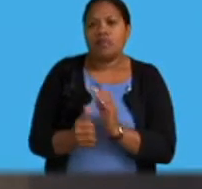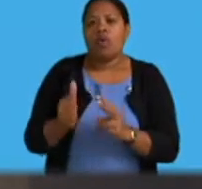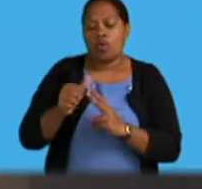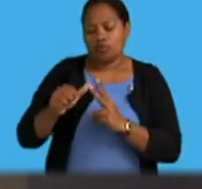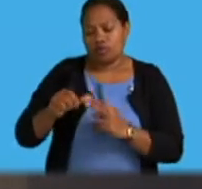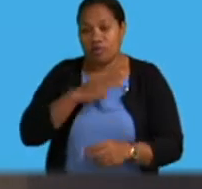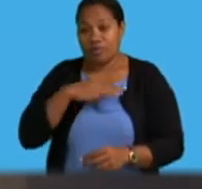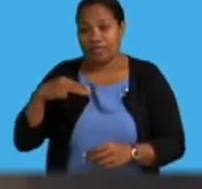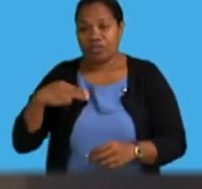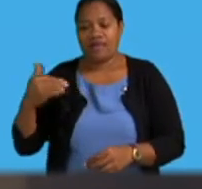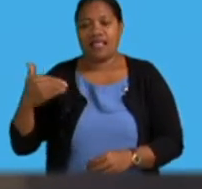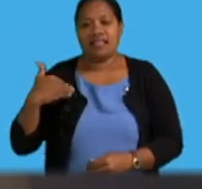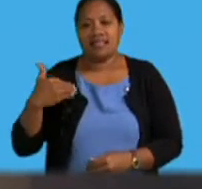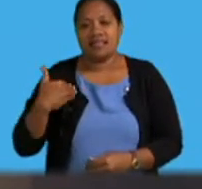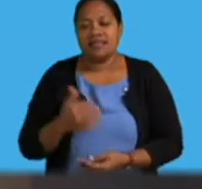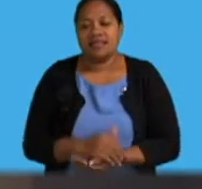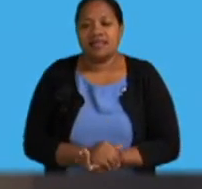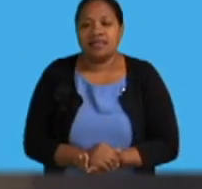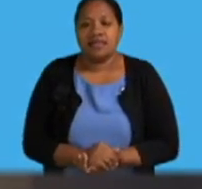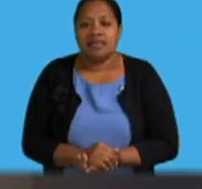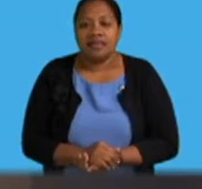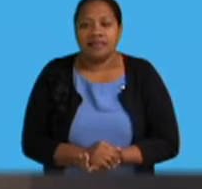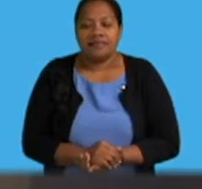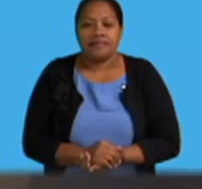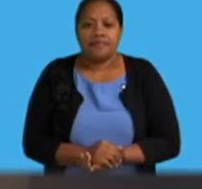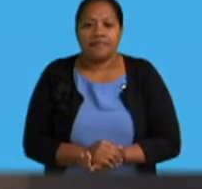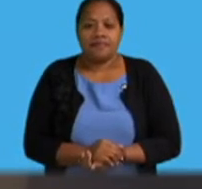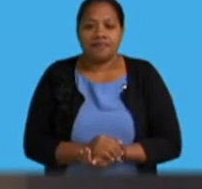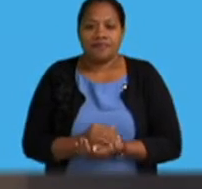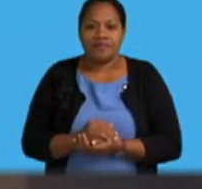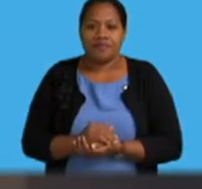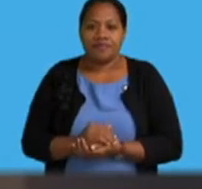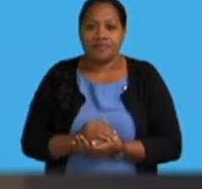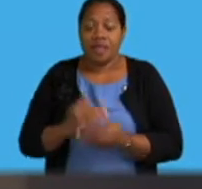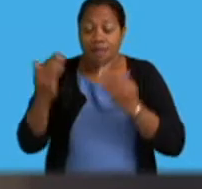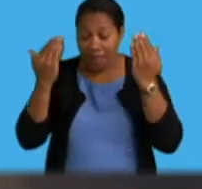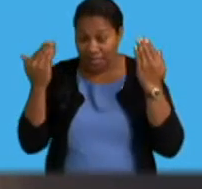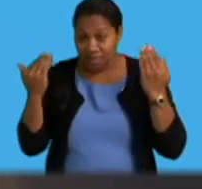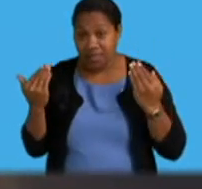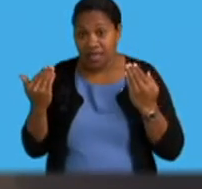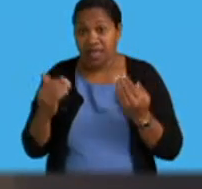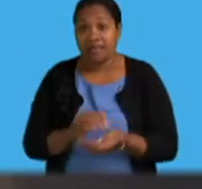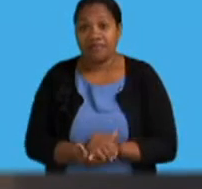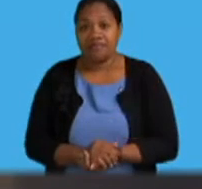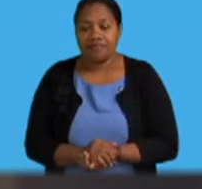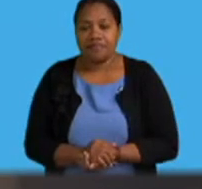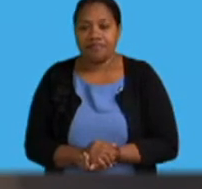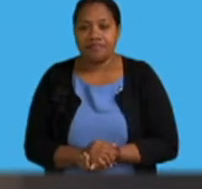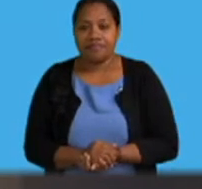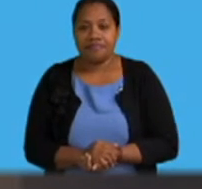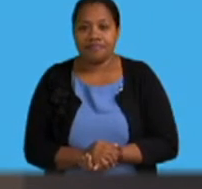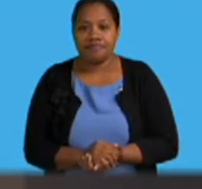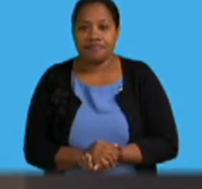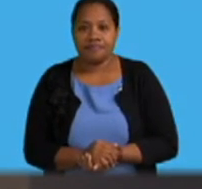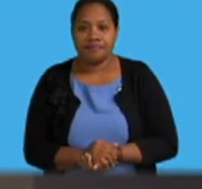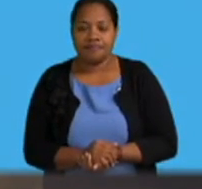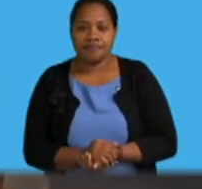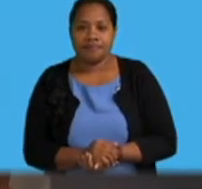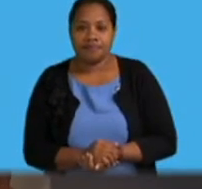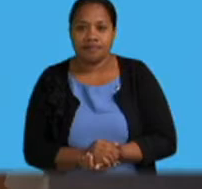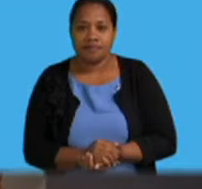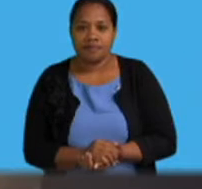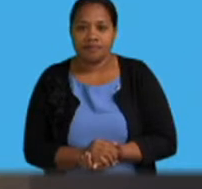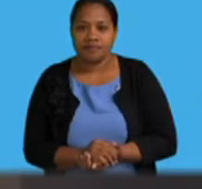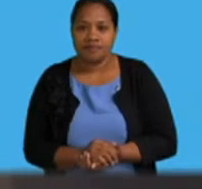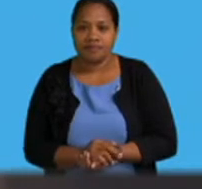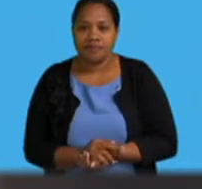Health. Madam Speaker, the RFMF assesses and addresses post-traumatic stress disorder and